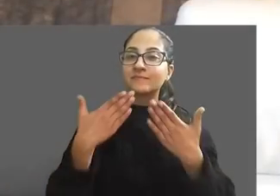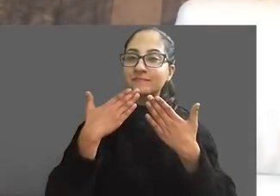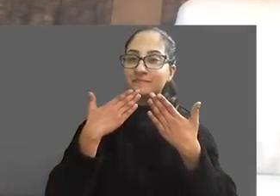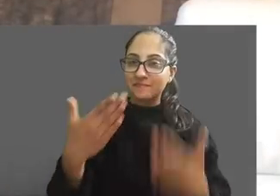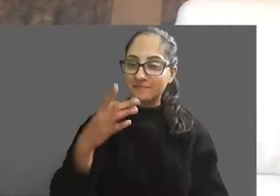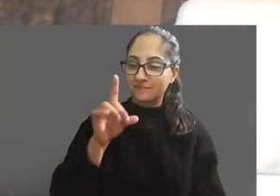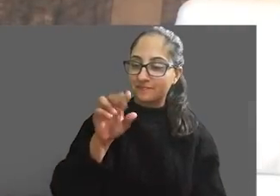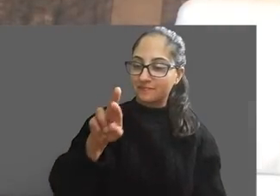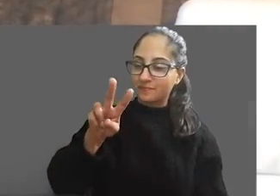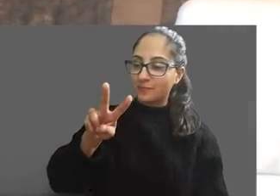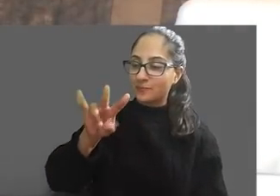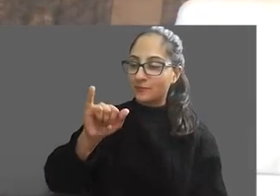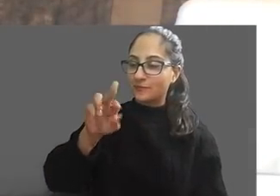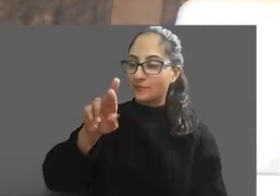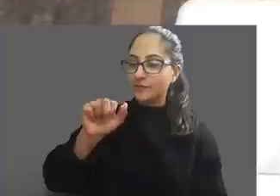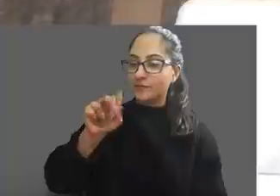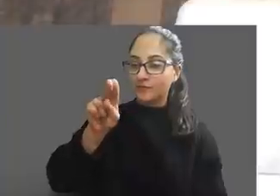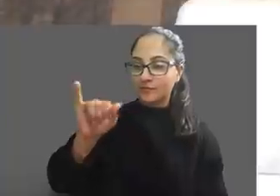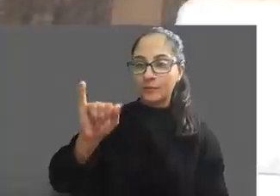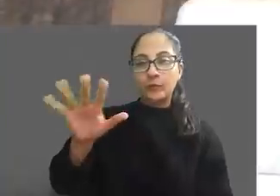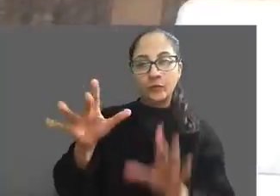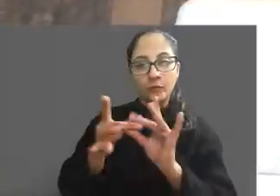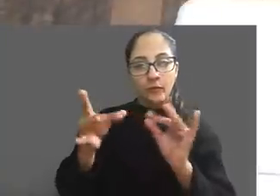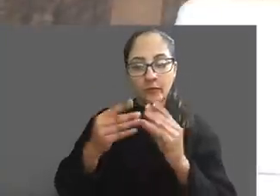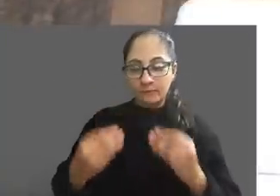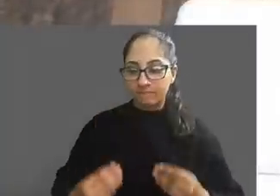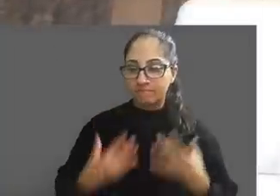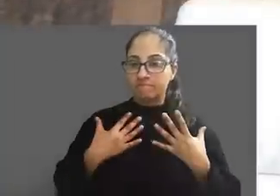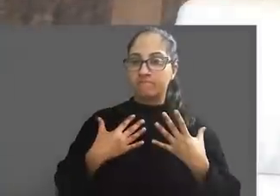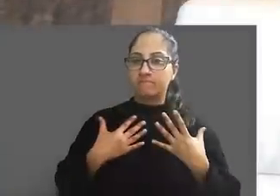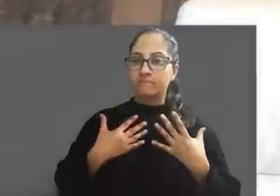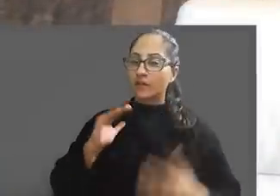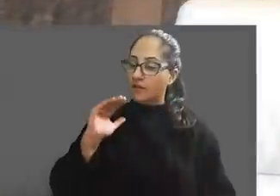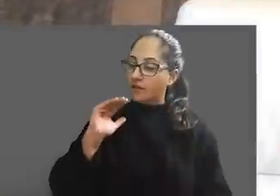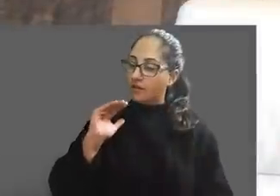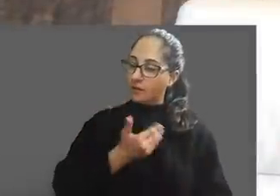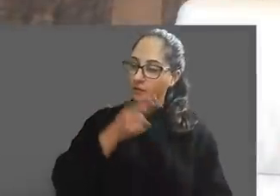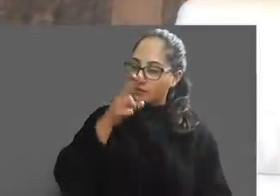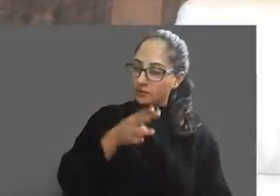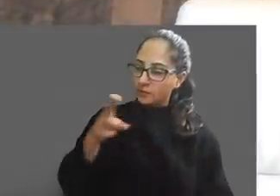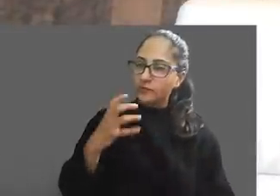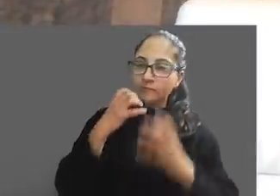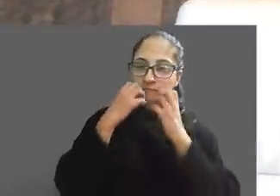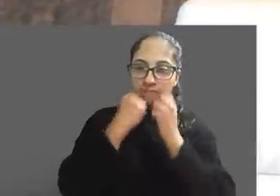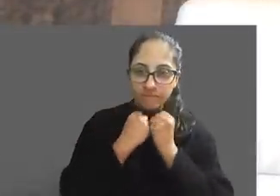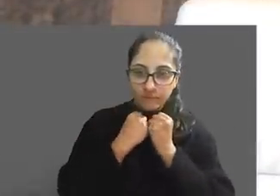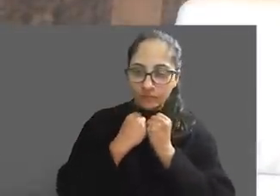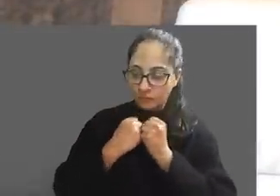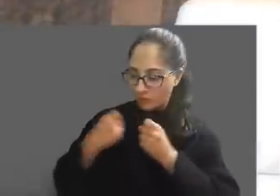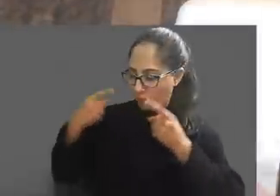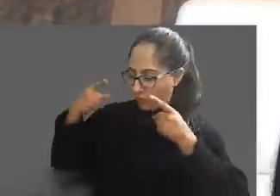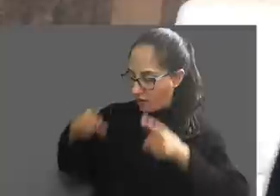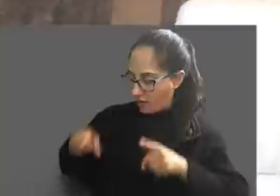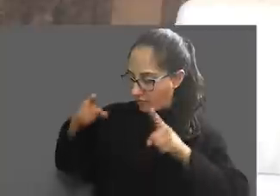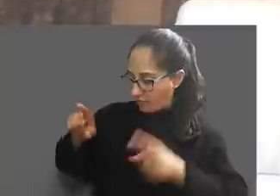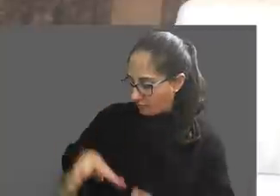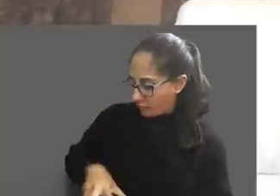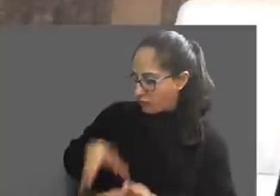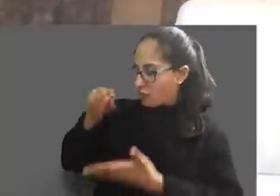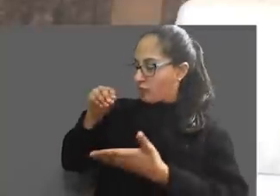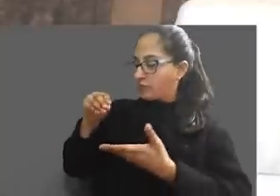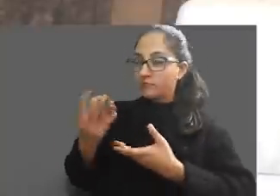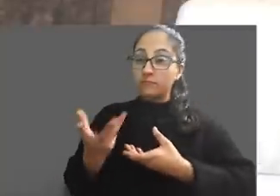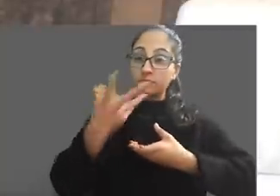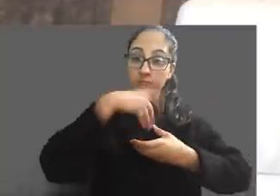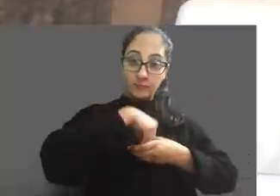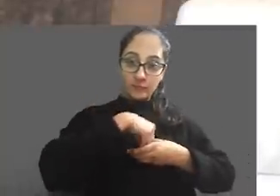Thank you so much, Dr. Virani, for sharing your thoughts with us. It is inspiring to hear the stories of our history and how we all can gain